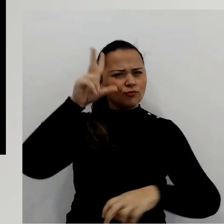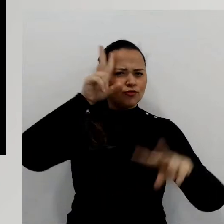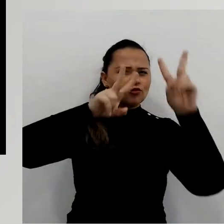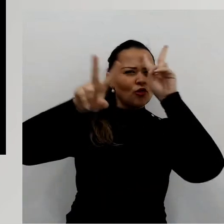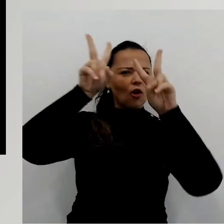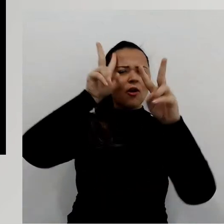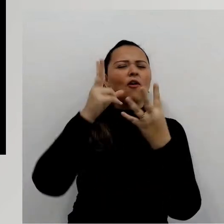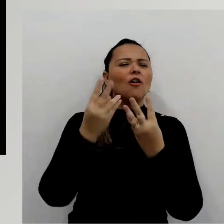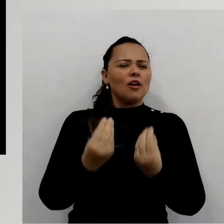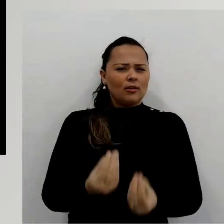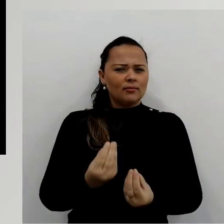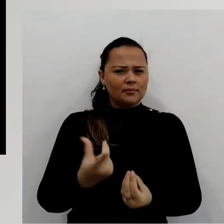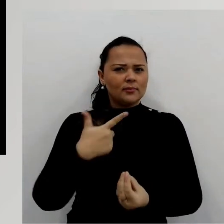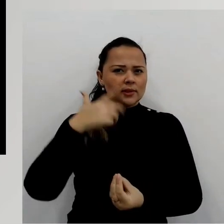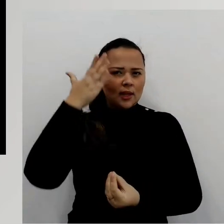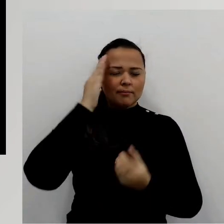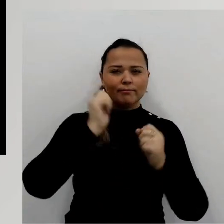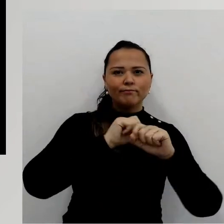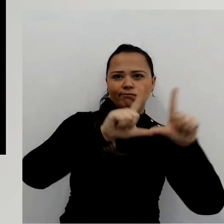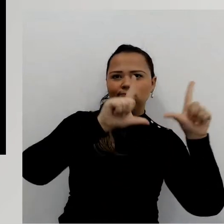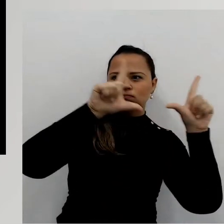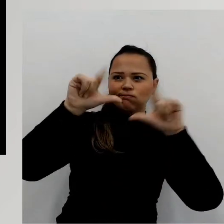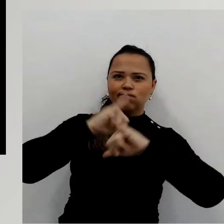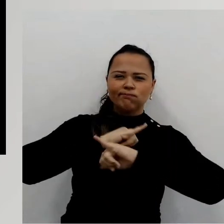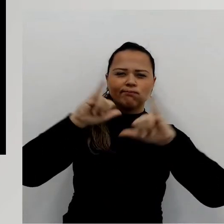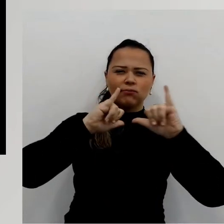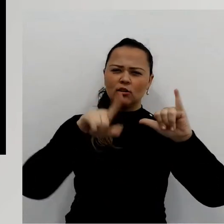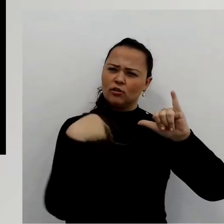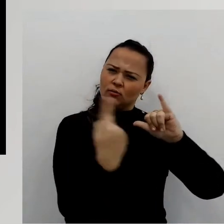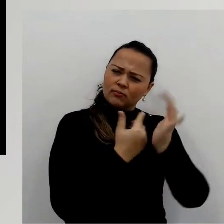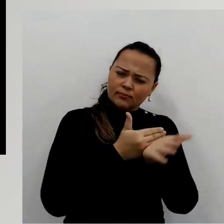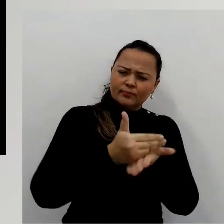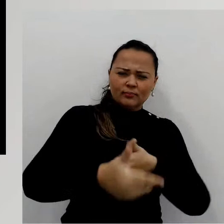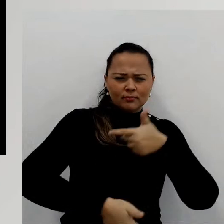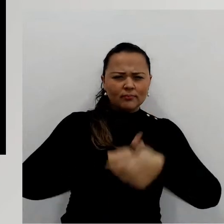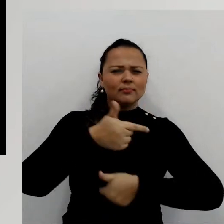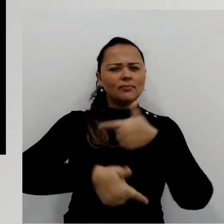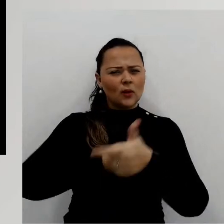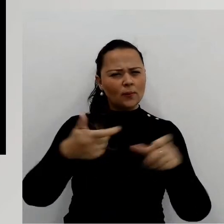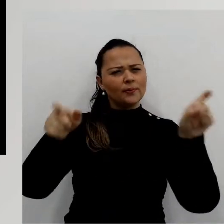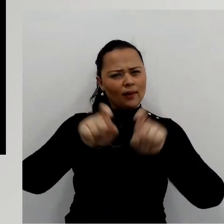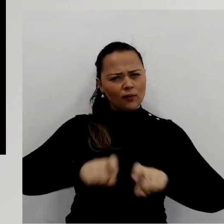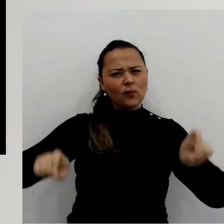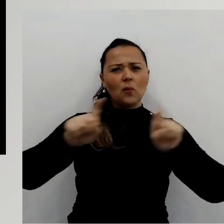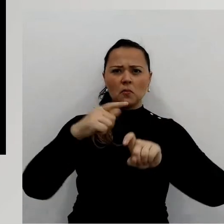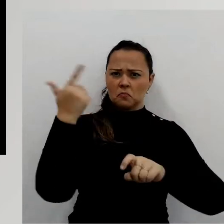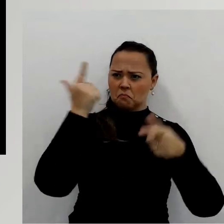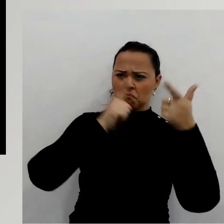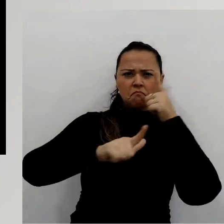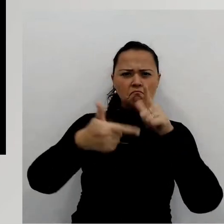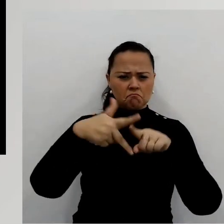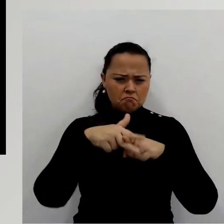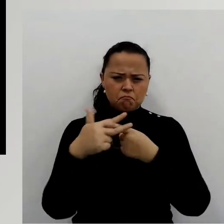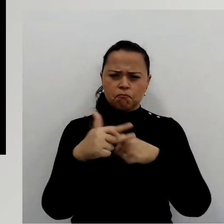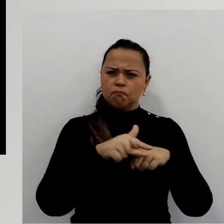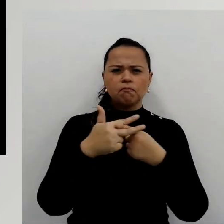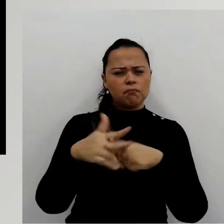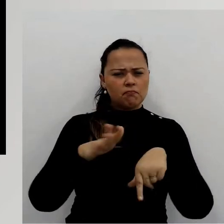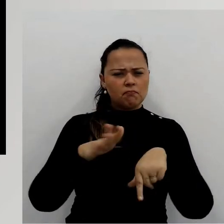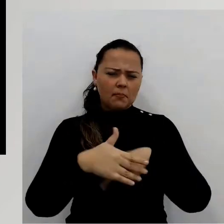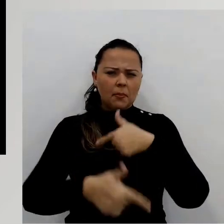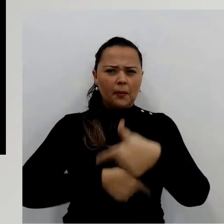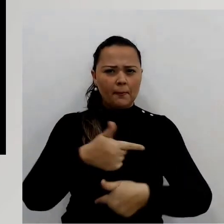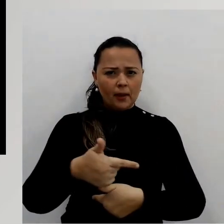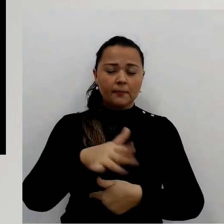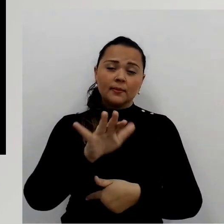on computers that bypassed many of the traditional services. So, for instance, you had typesetting services. It